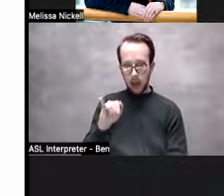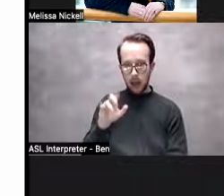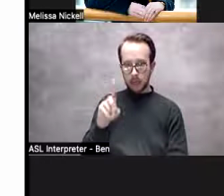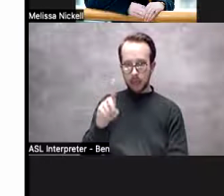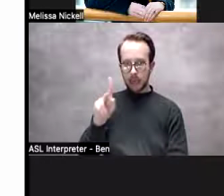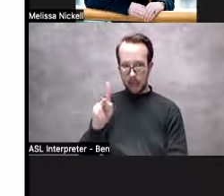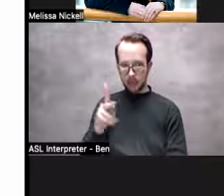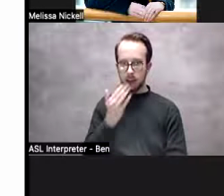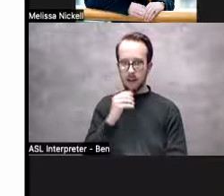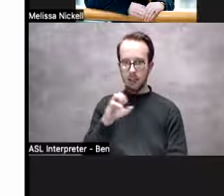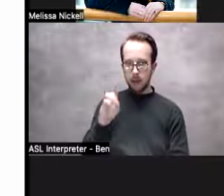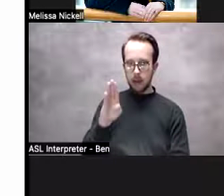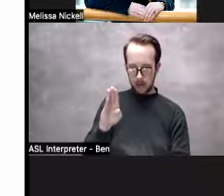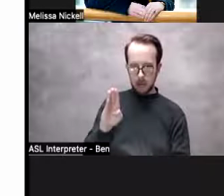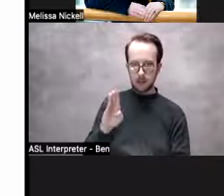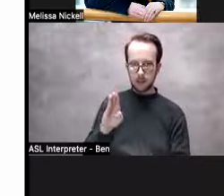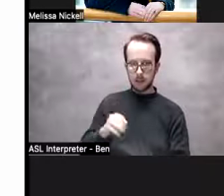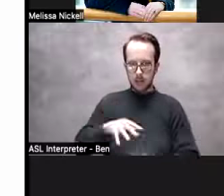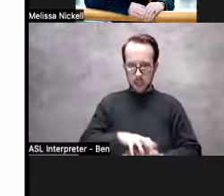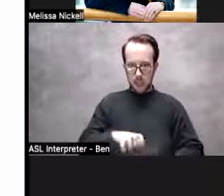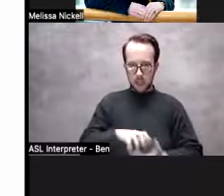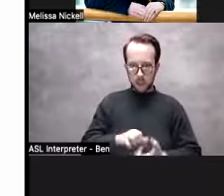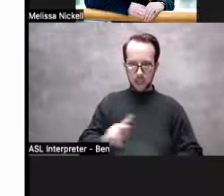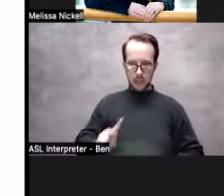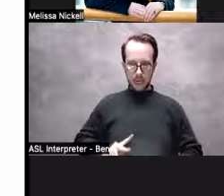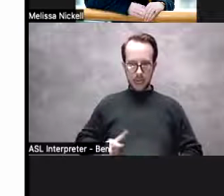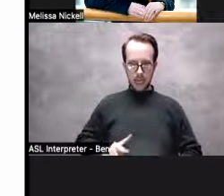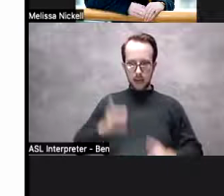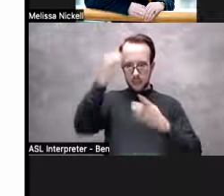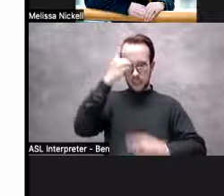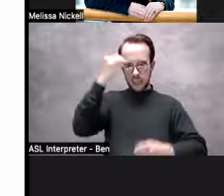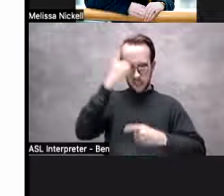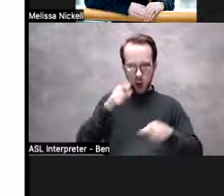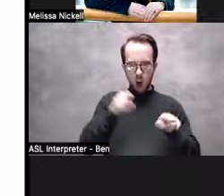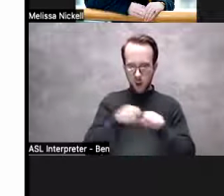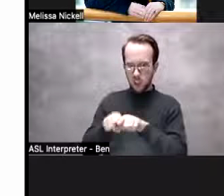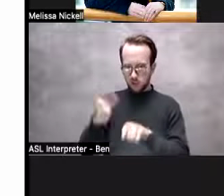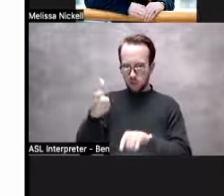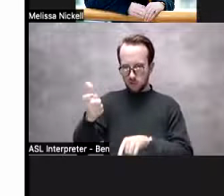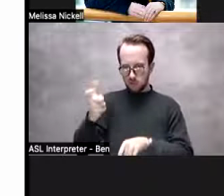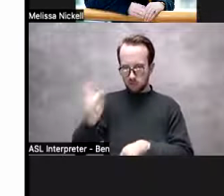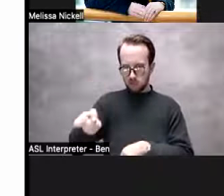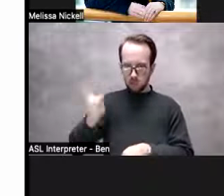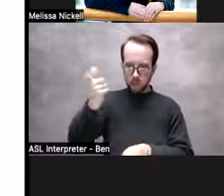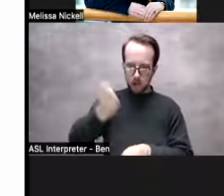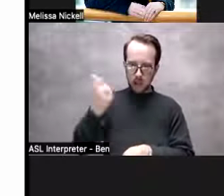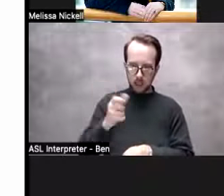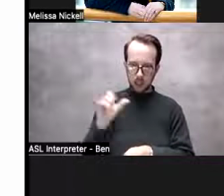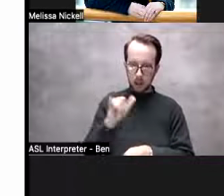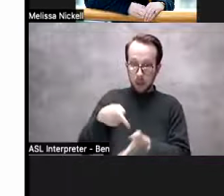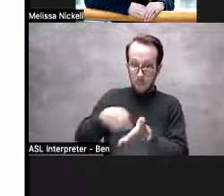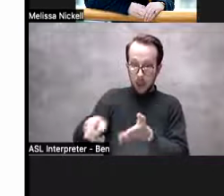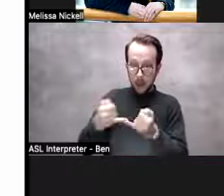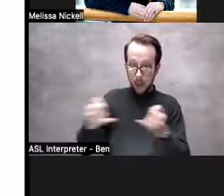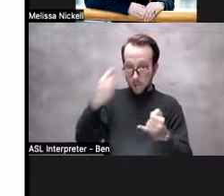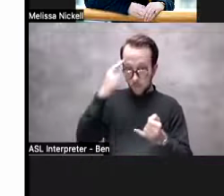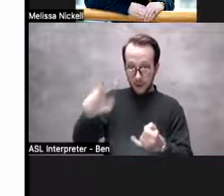diabetes, digestion, and kidney diseases. They do a lot of liver grants as well. Now, the pay line for NIDDK is up around